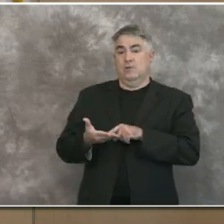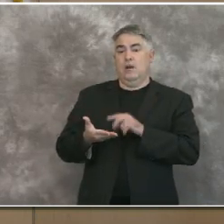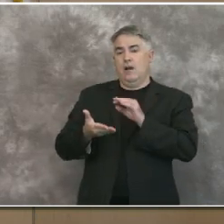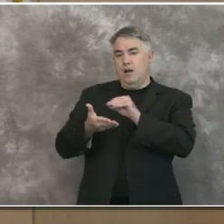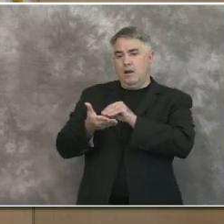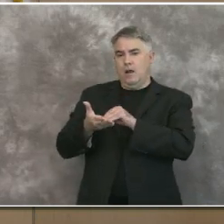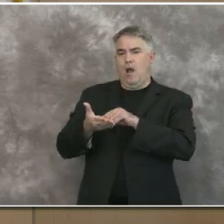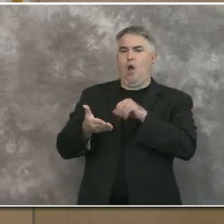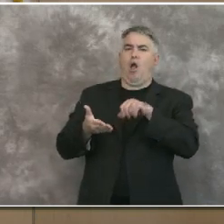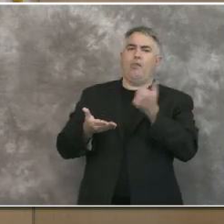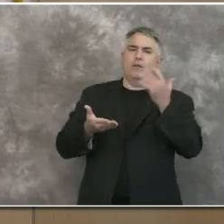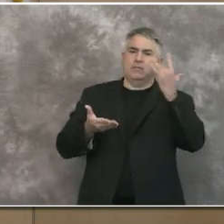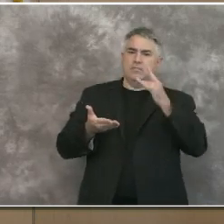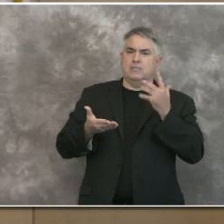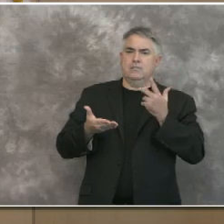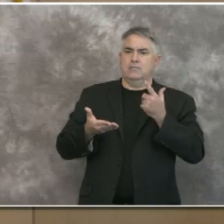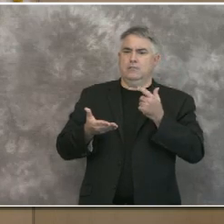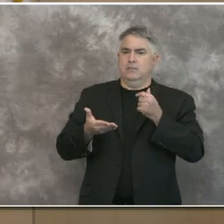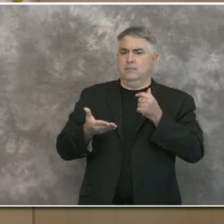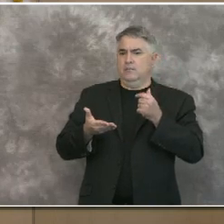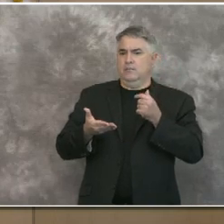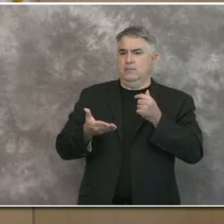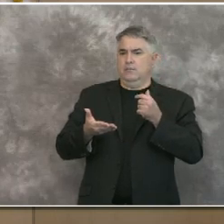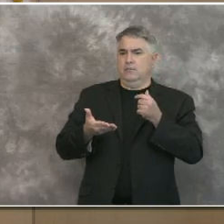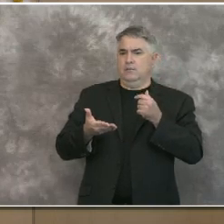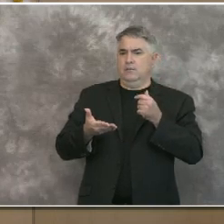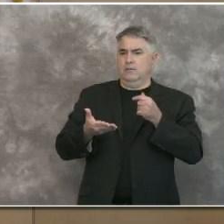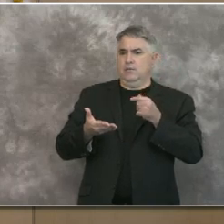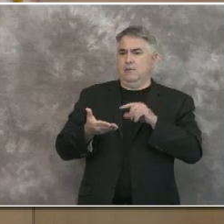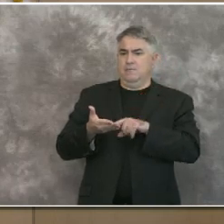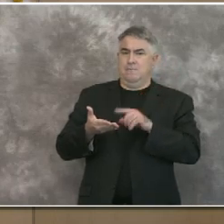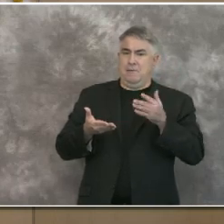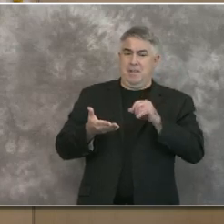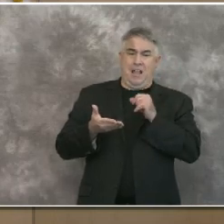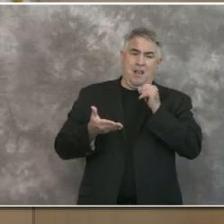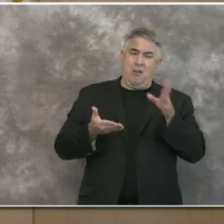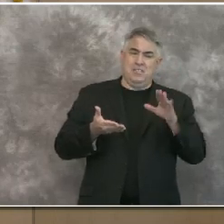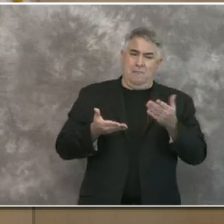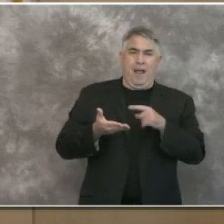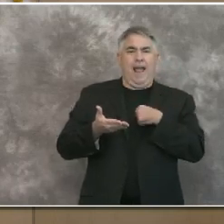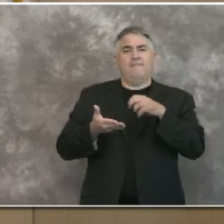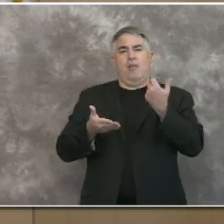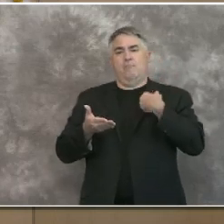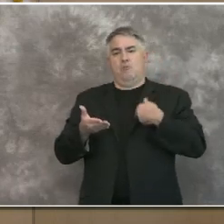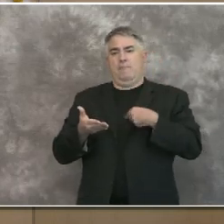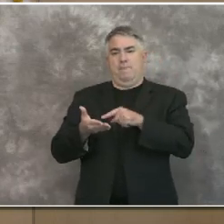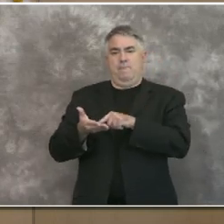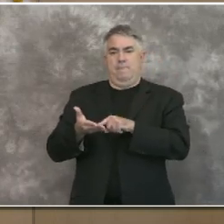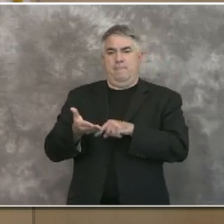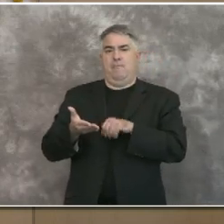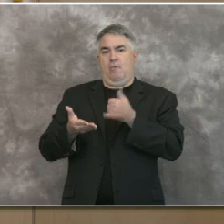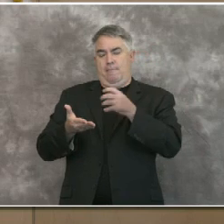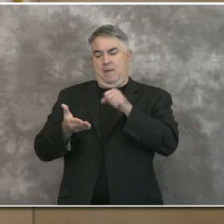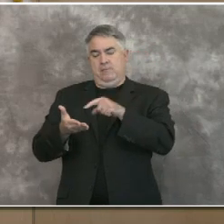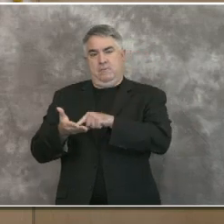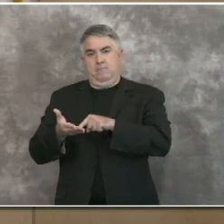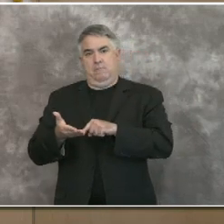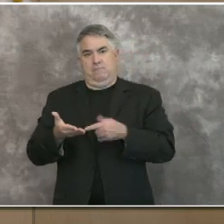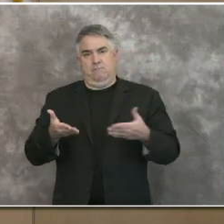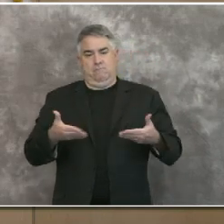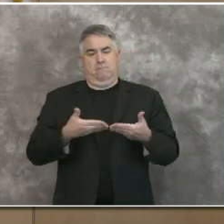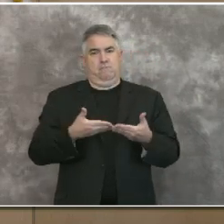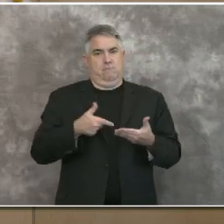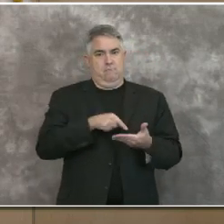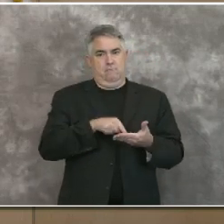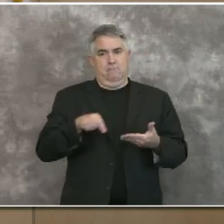other underlying medical conditions that the person has. So that is the way that we document or account